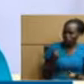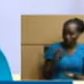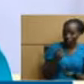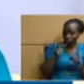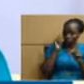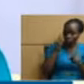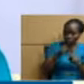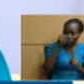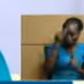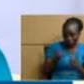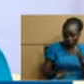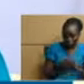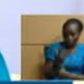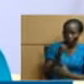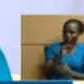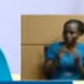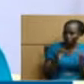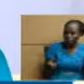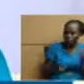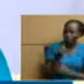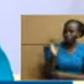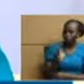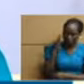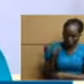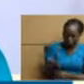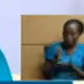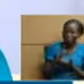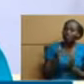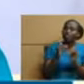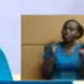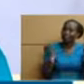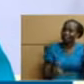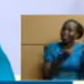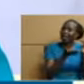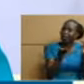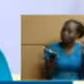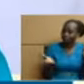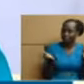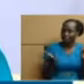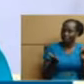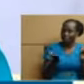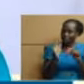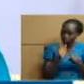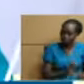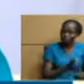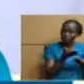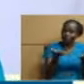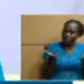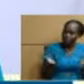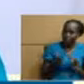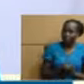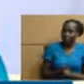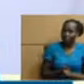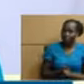we're established as the Equal Opportunities Commission, it's because the inequalities are there and iniquities, they are there. That one,